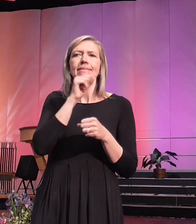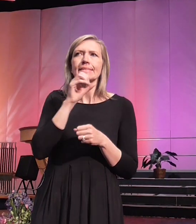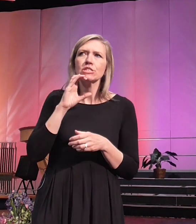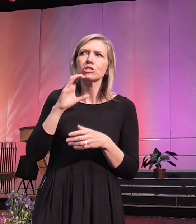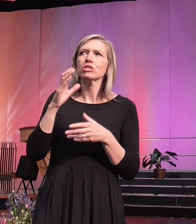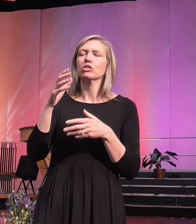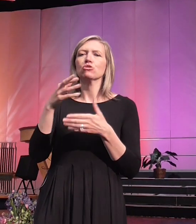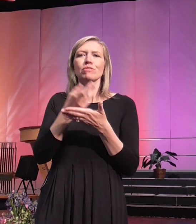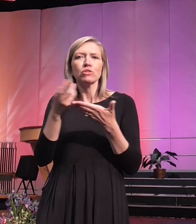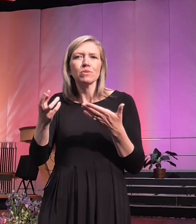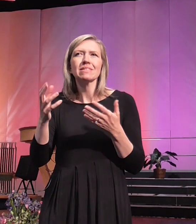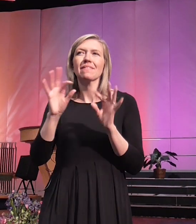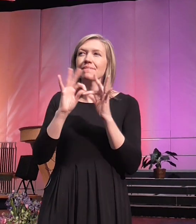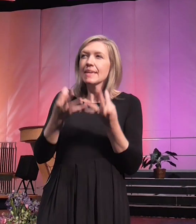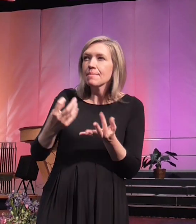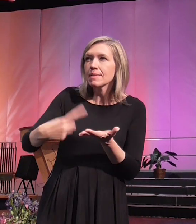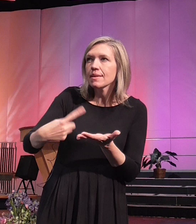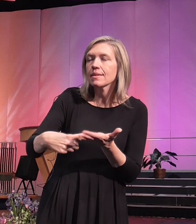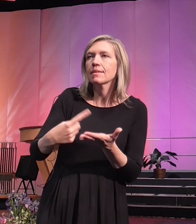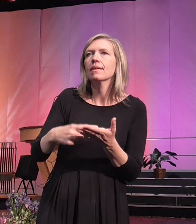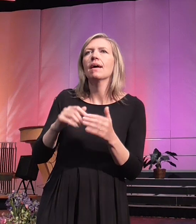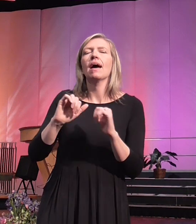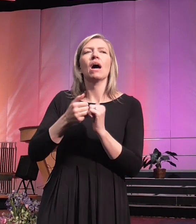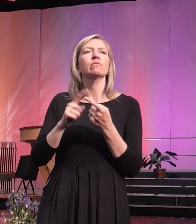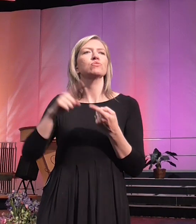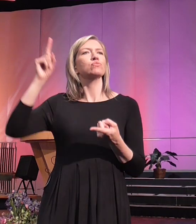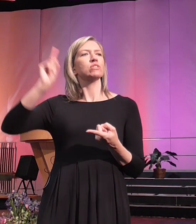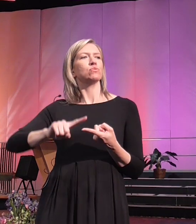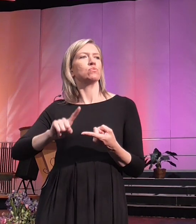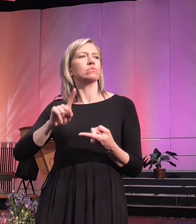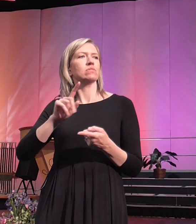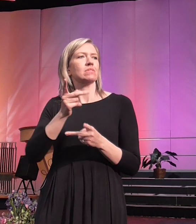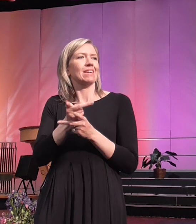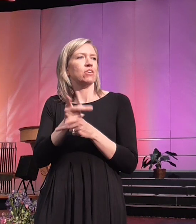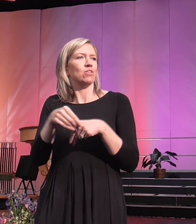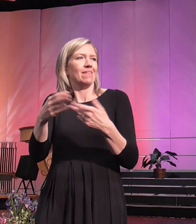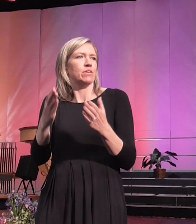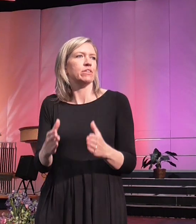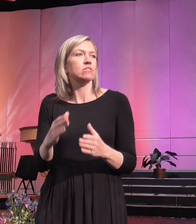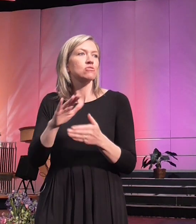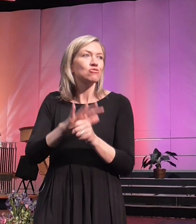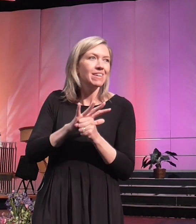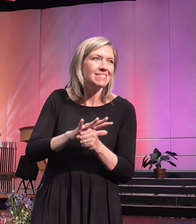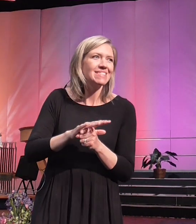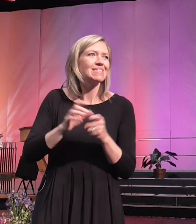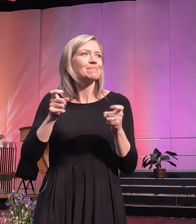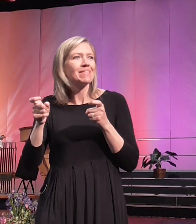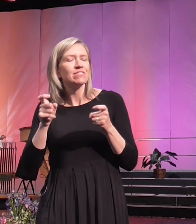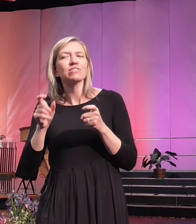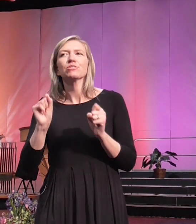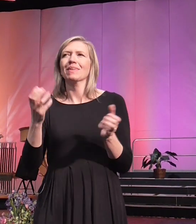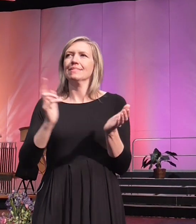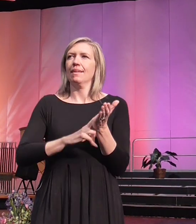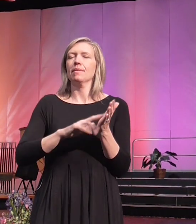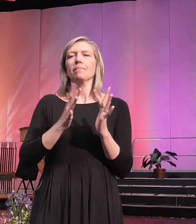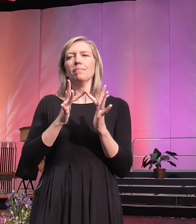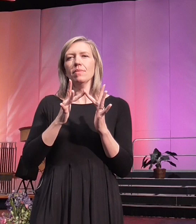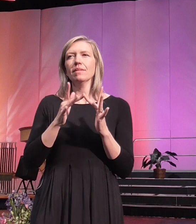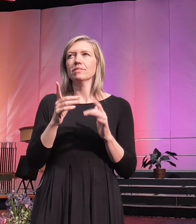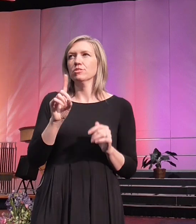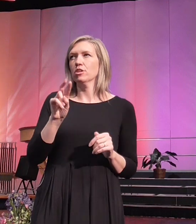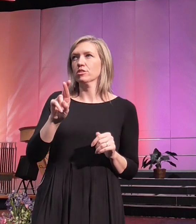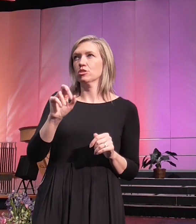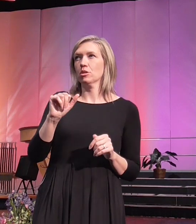family conversations, and how to reduce caregiver stress and care management. So you can sign up online. Both Dr. Patty and I will be out